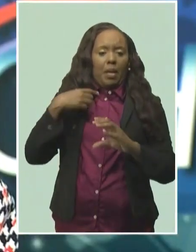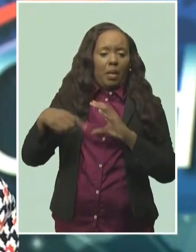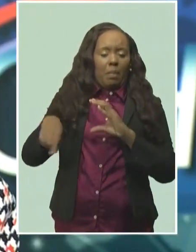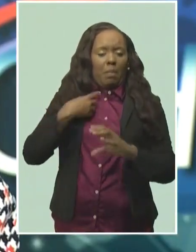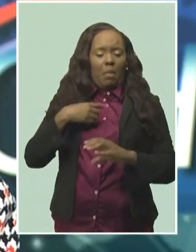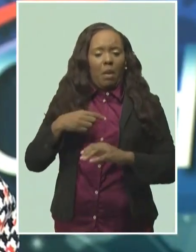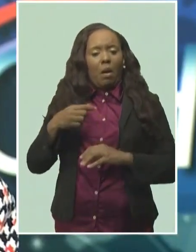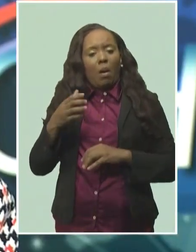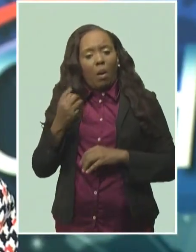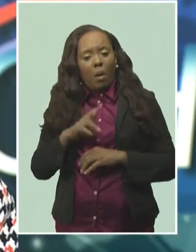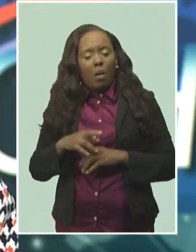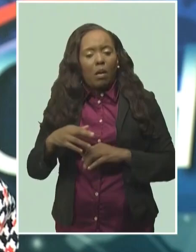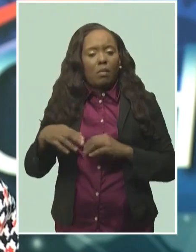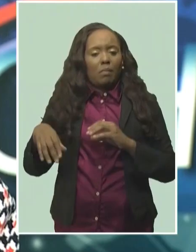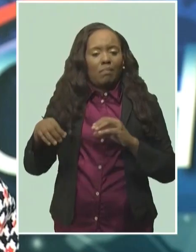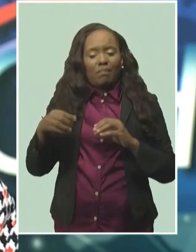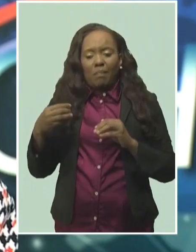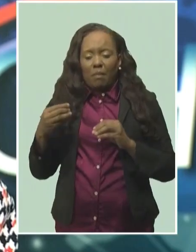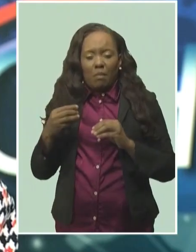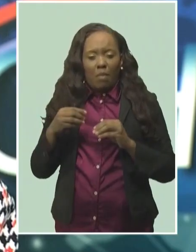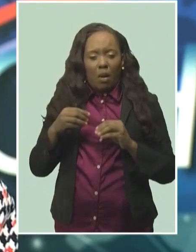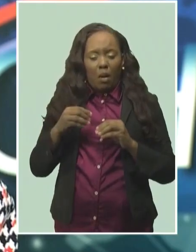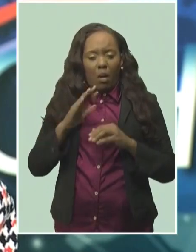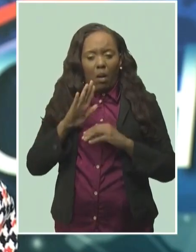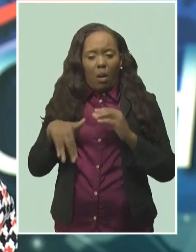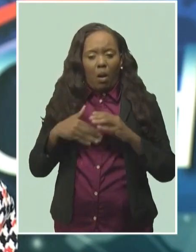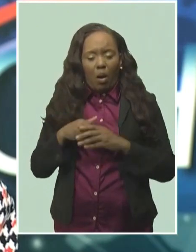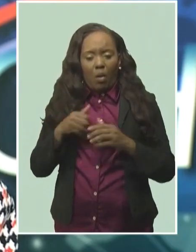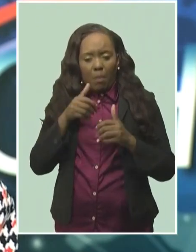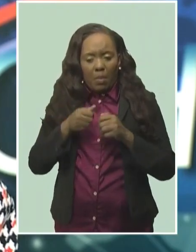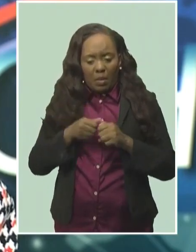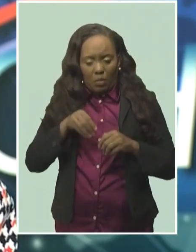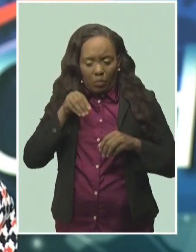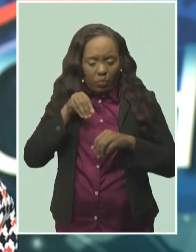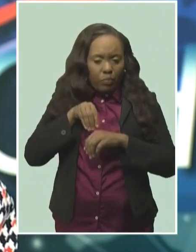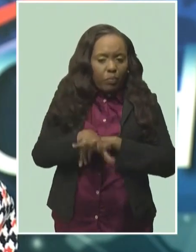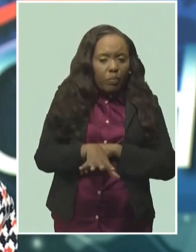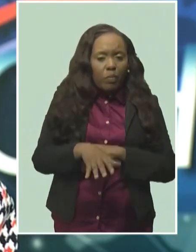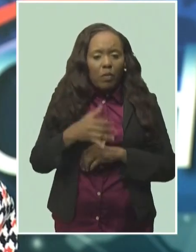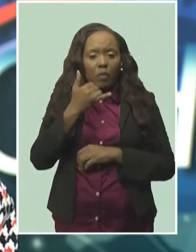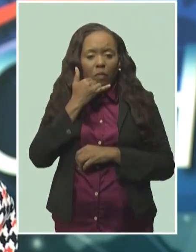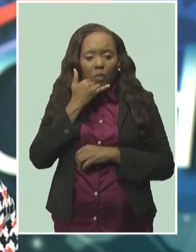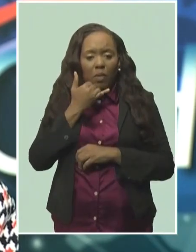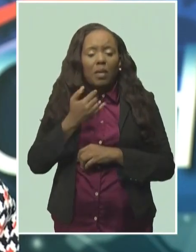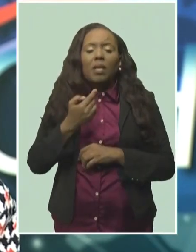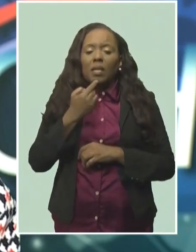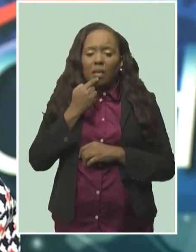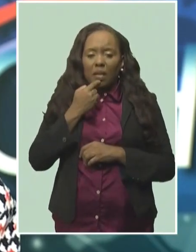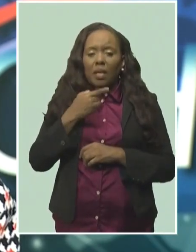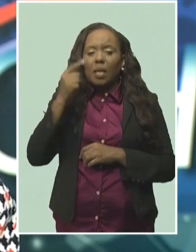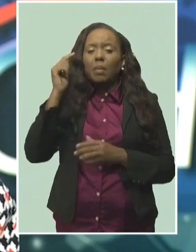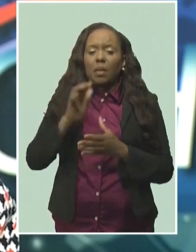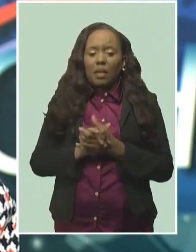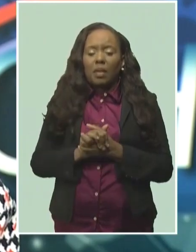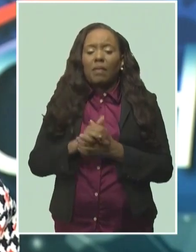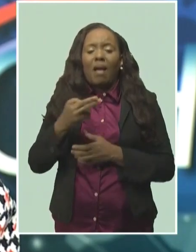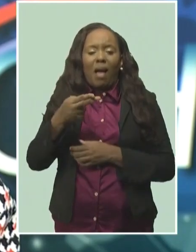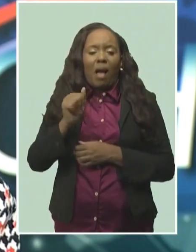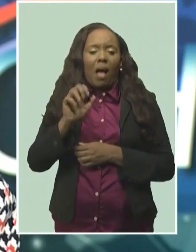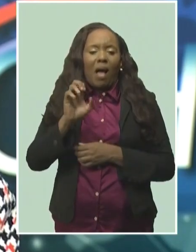phone. Now, given the promotional material he's been receiving, he's convinced his information is among that taken by the